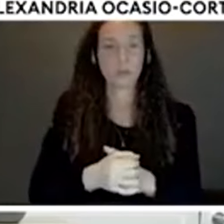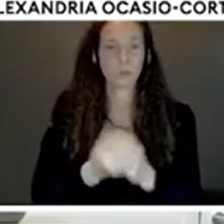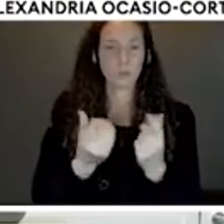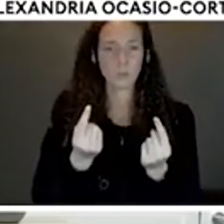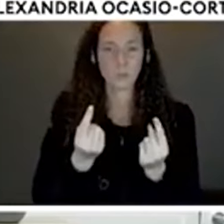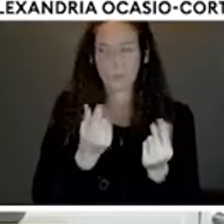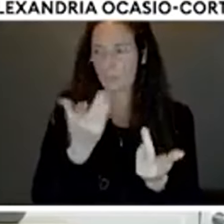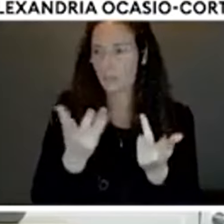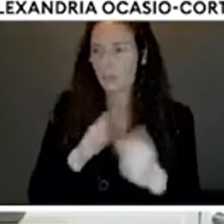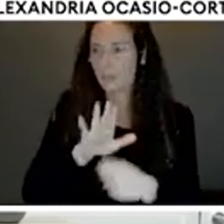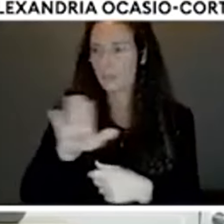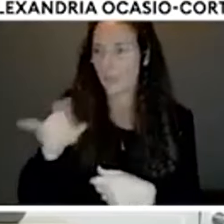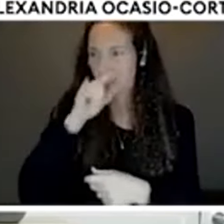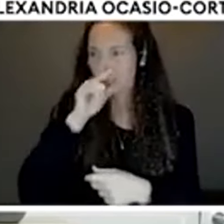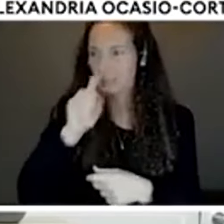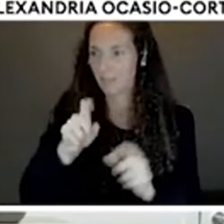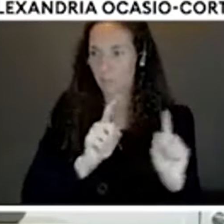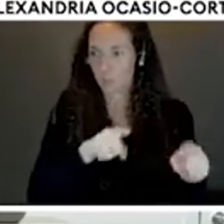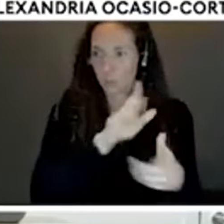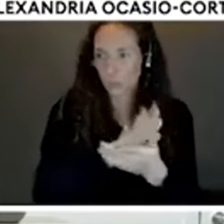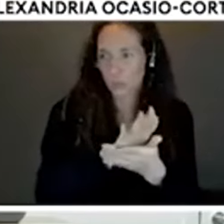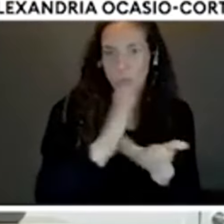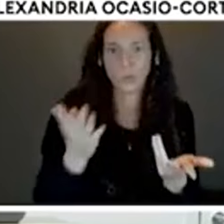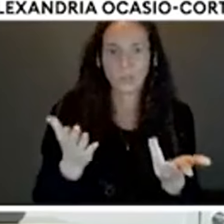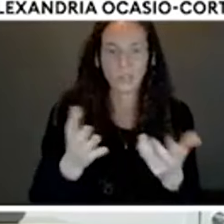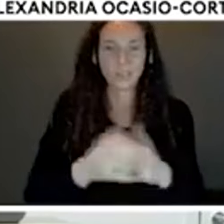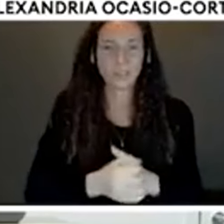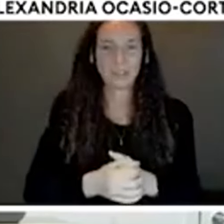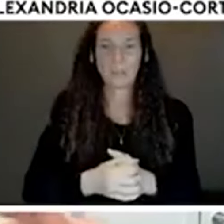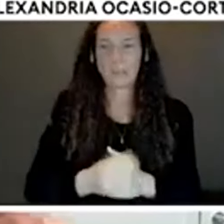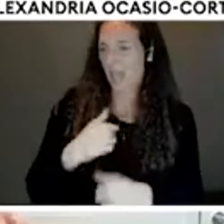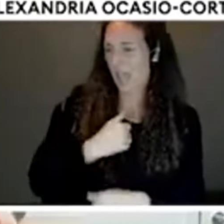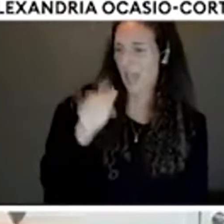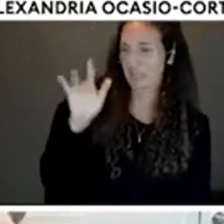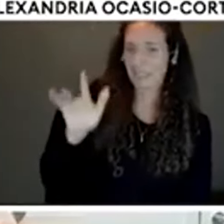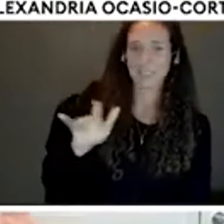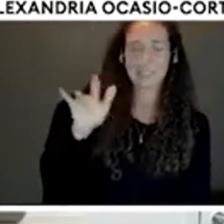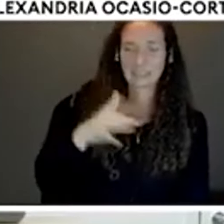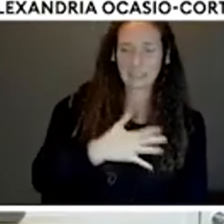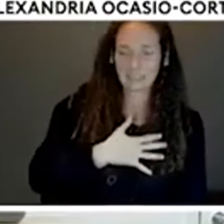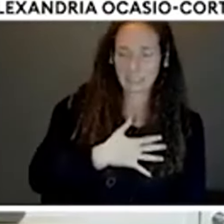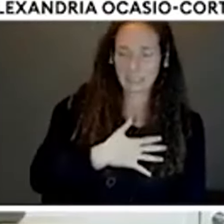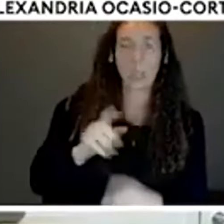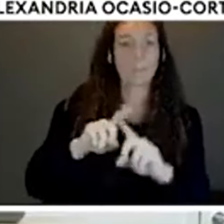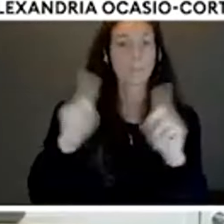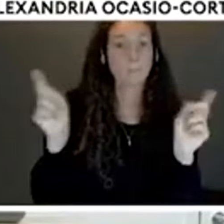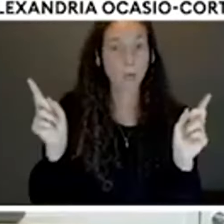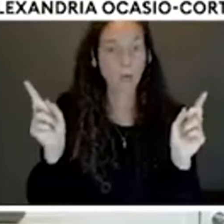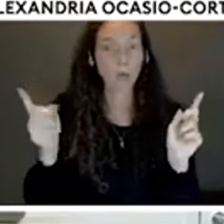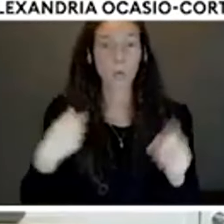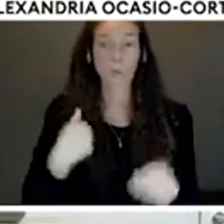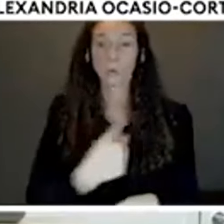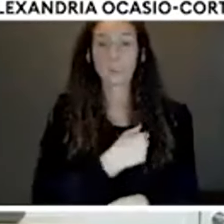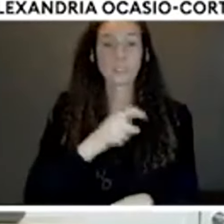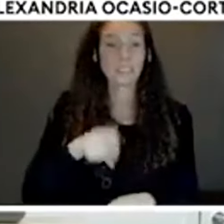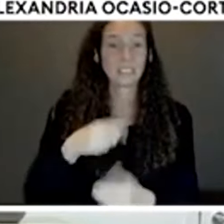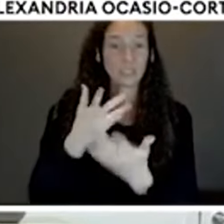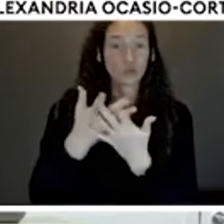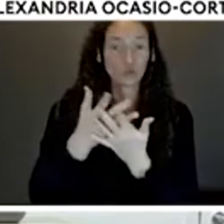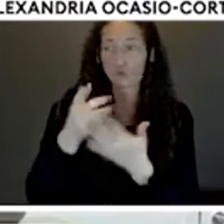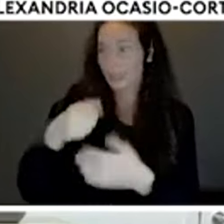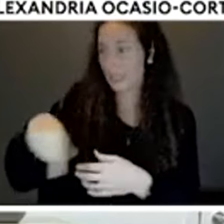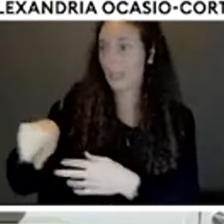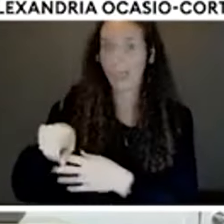And I really feel for them coming across the border. But what is being done to screen them and